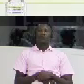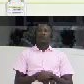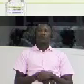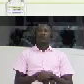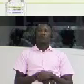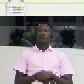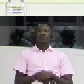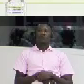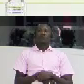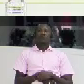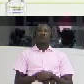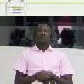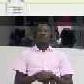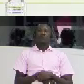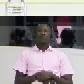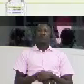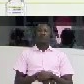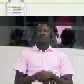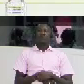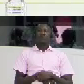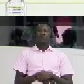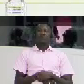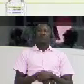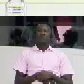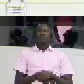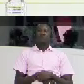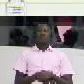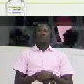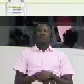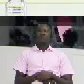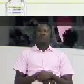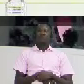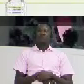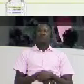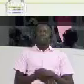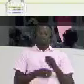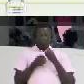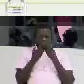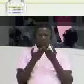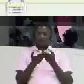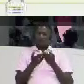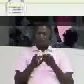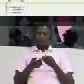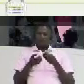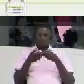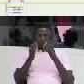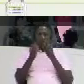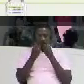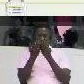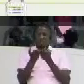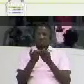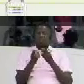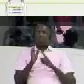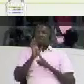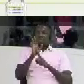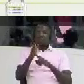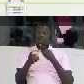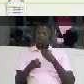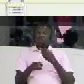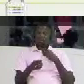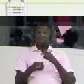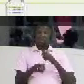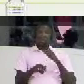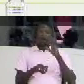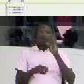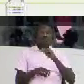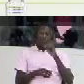nonu. Yar bi ni la ko waxee mooy su fekkee ne nit ki offense na nit daf ko charge su ko charge def di file bi ci man. This